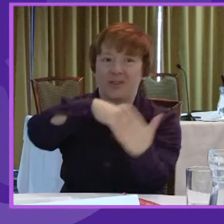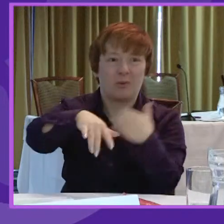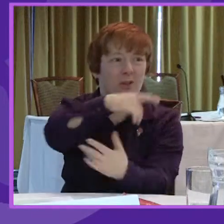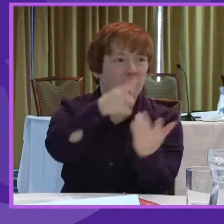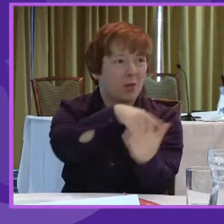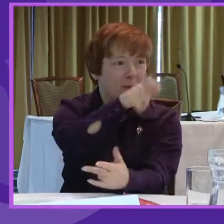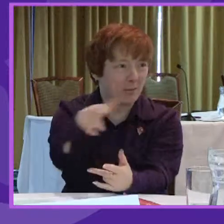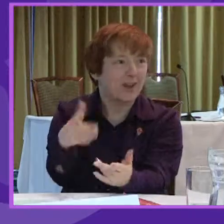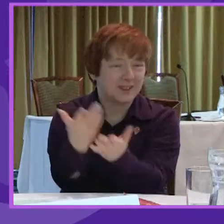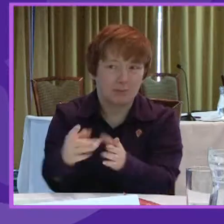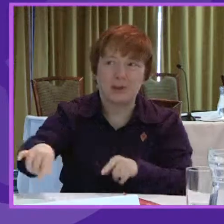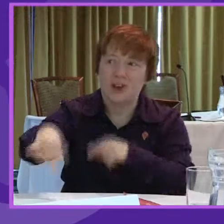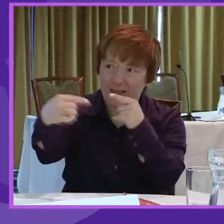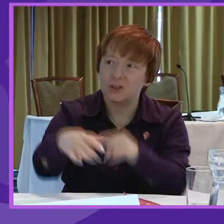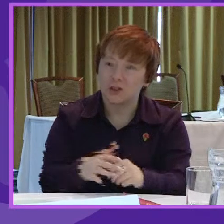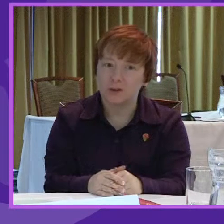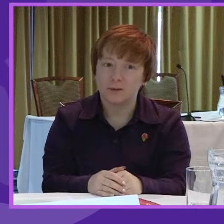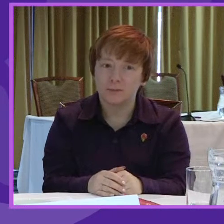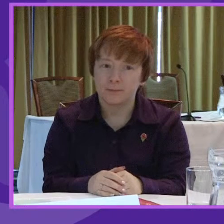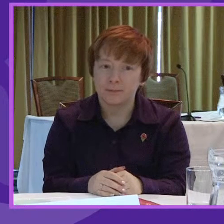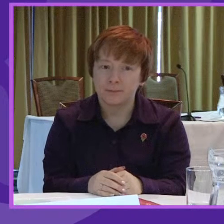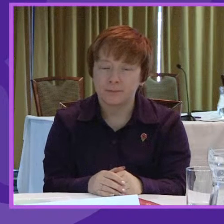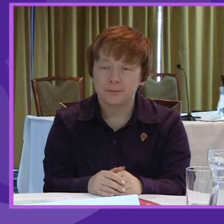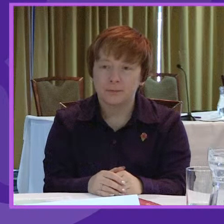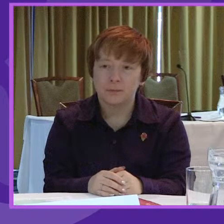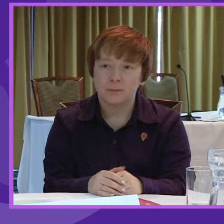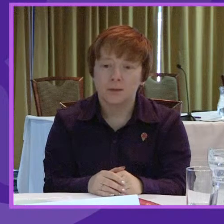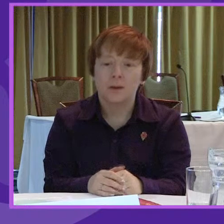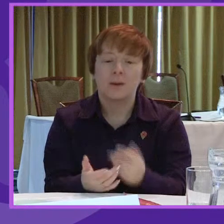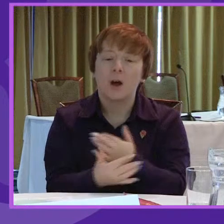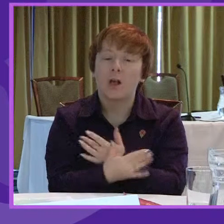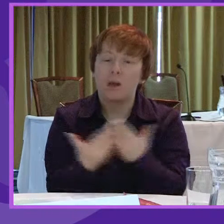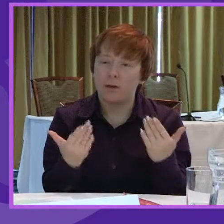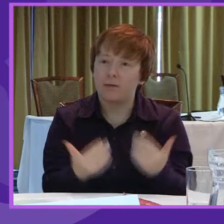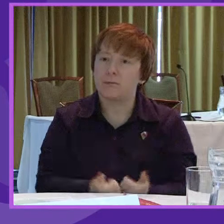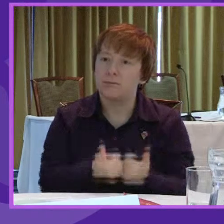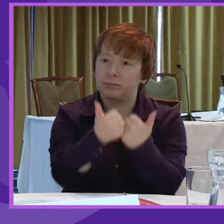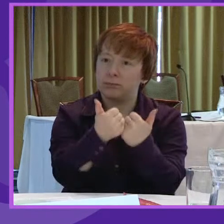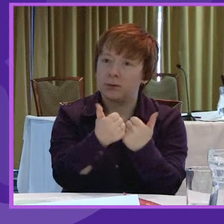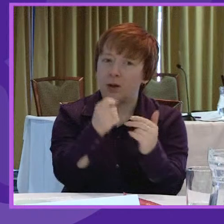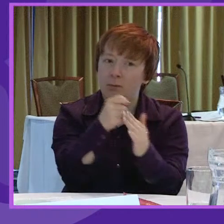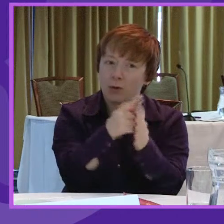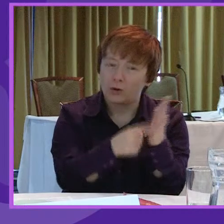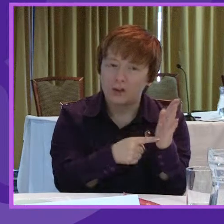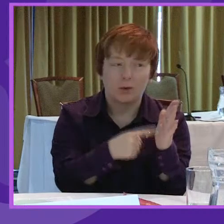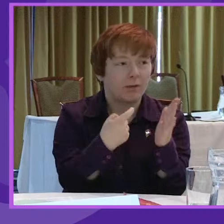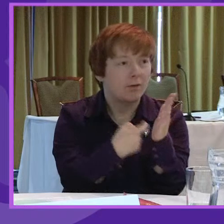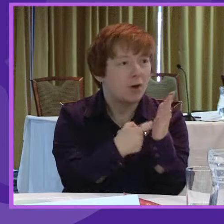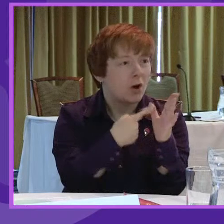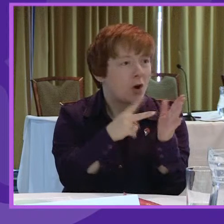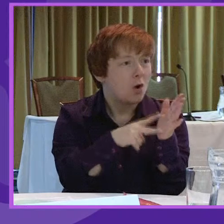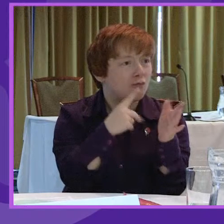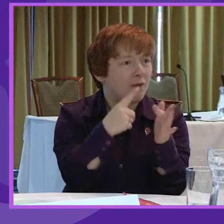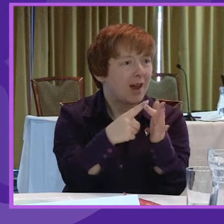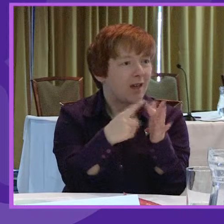So there's been quite a number of high-profile projects that have delivered their change through cultural change. So the